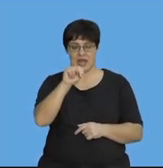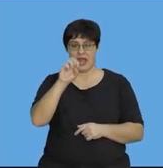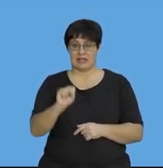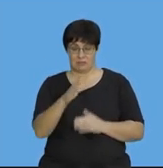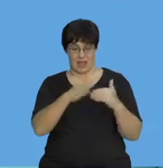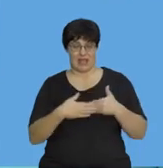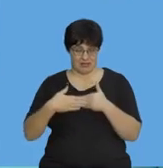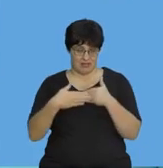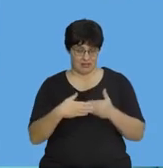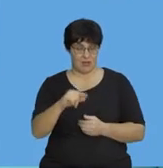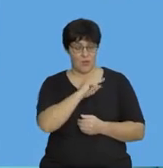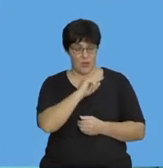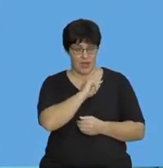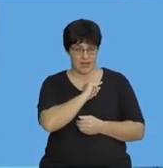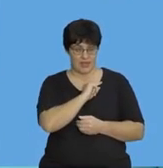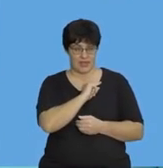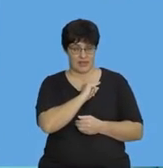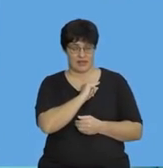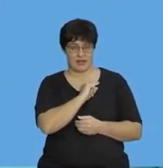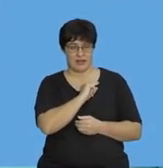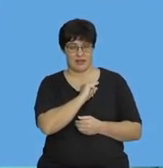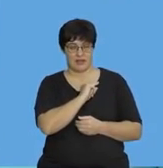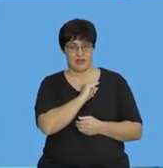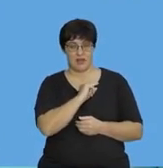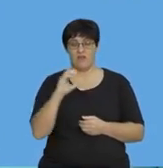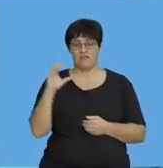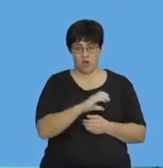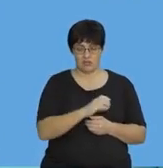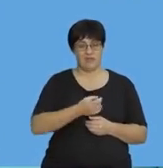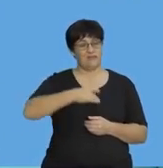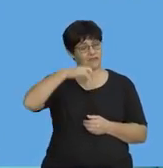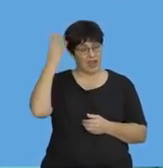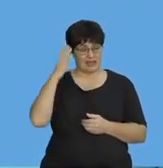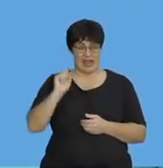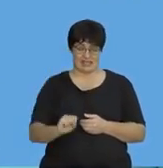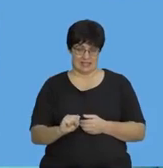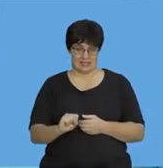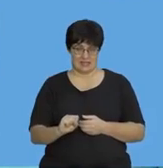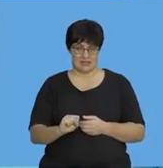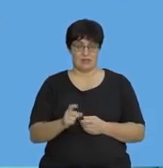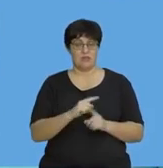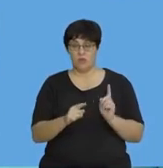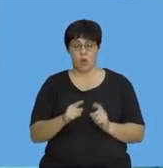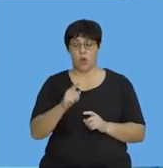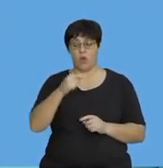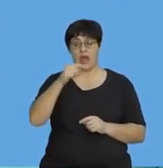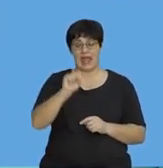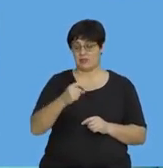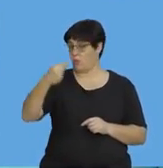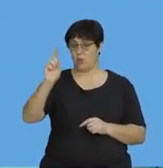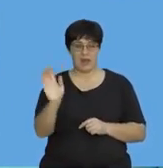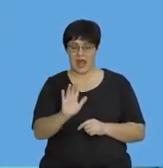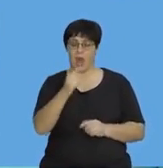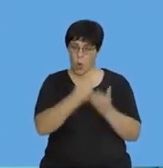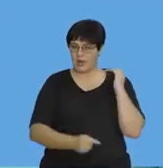be careful. Because we're talking about force, it's easy to forget the seconds as well. And remember, it's not per second, it's